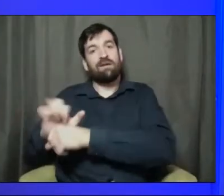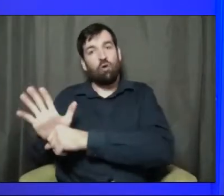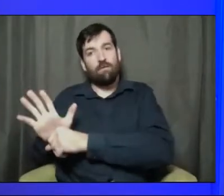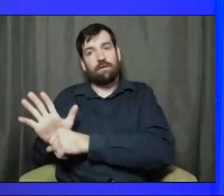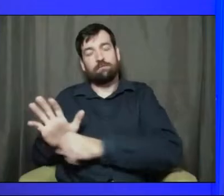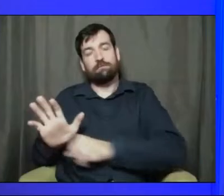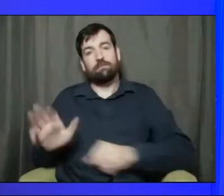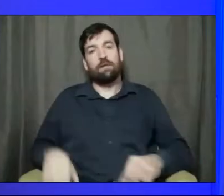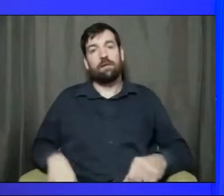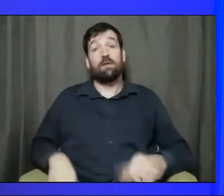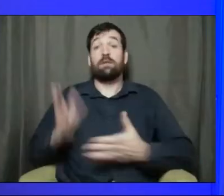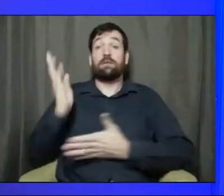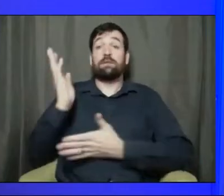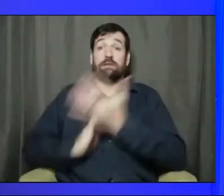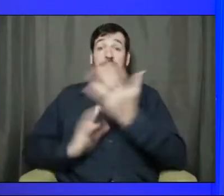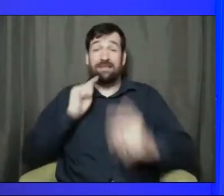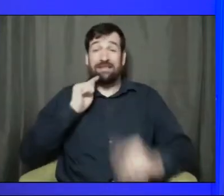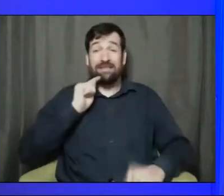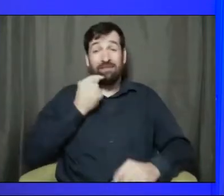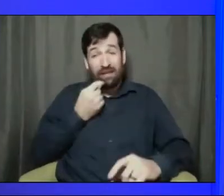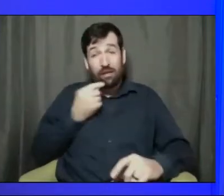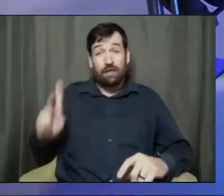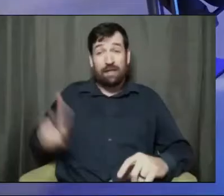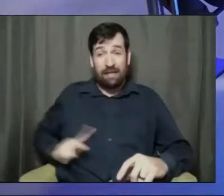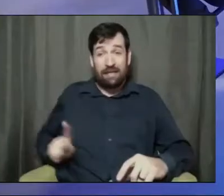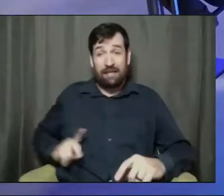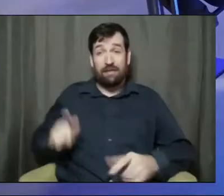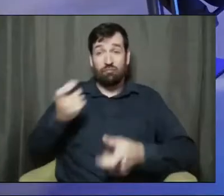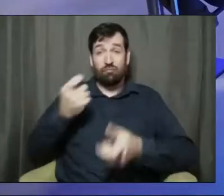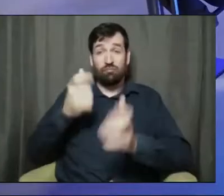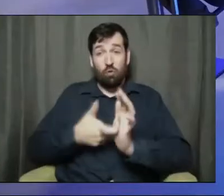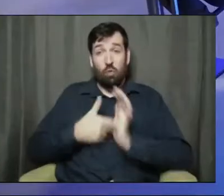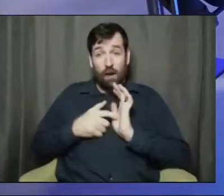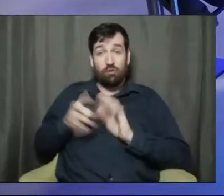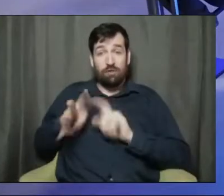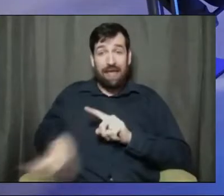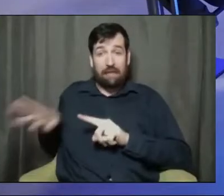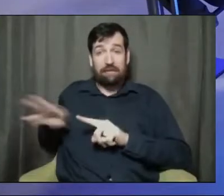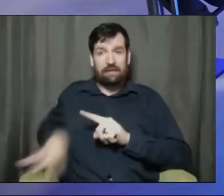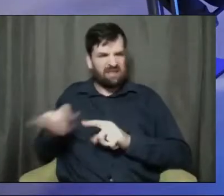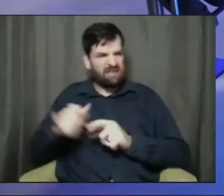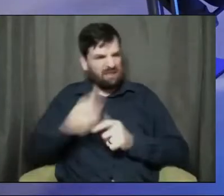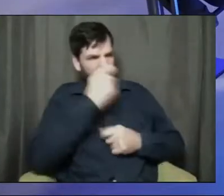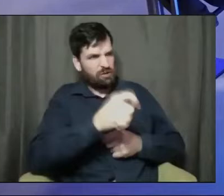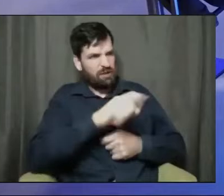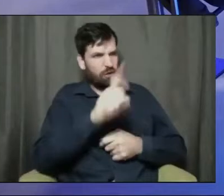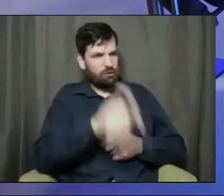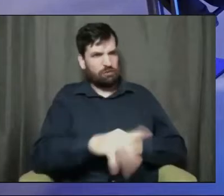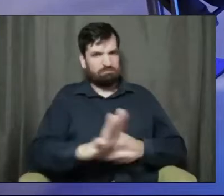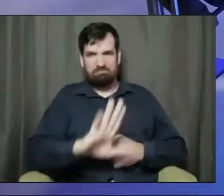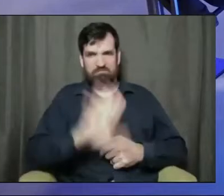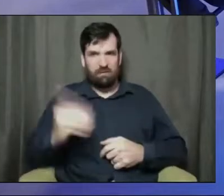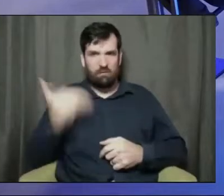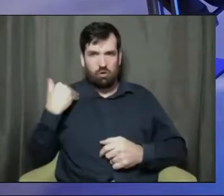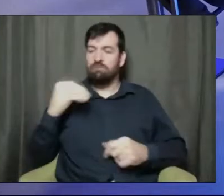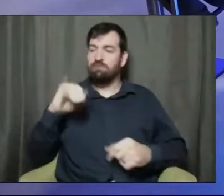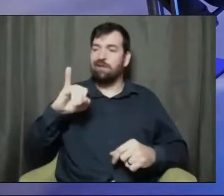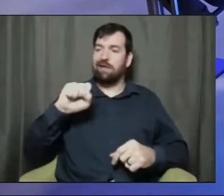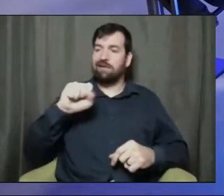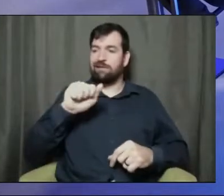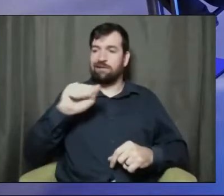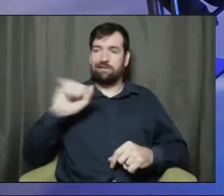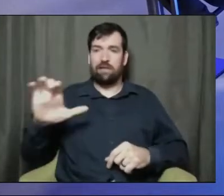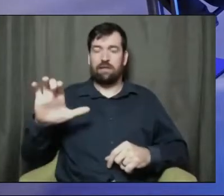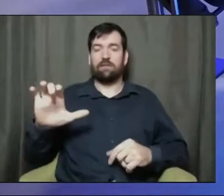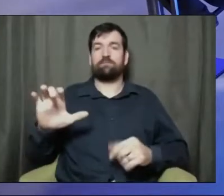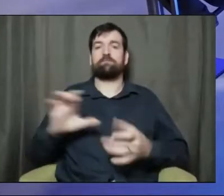have severe kidney injury and actually have required dialysis. Okay, this is a very interesting question. I have not heard of this. Isaac says, a question